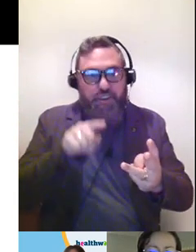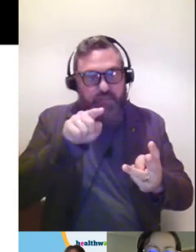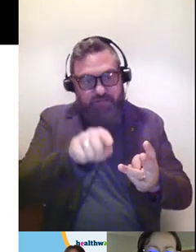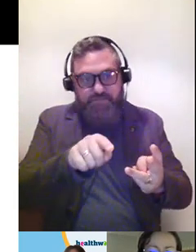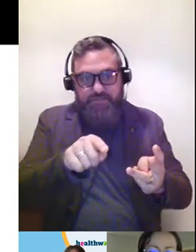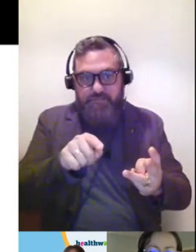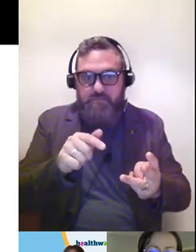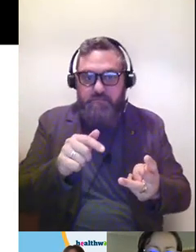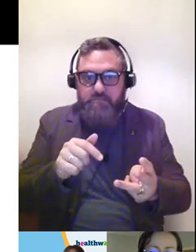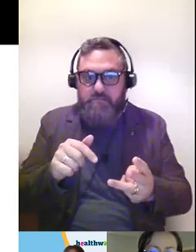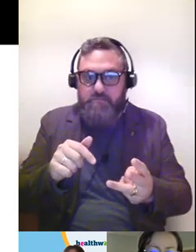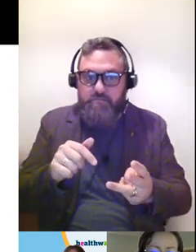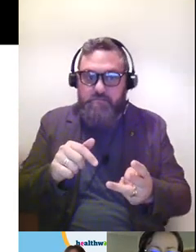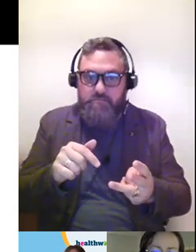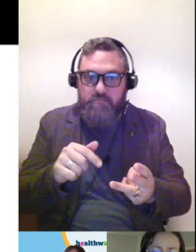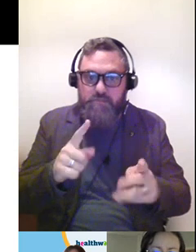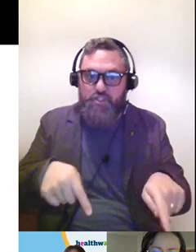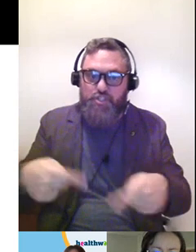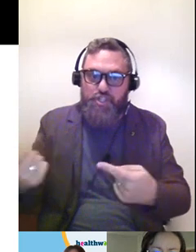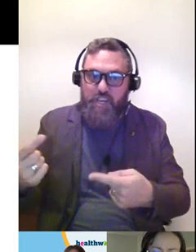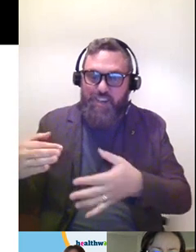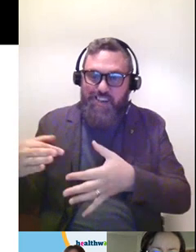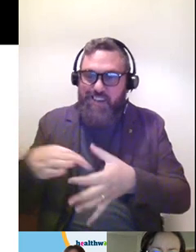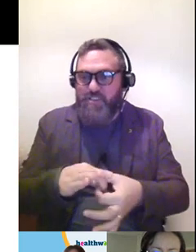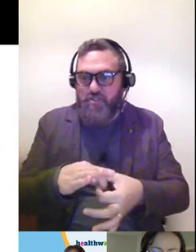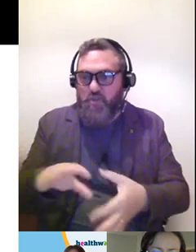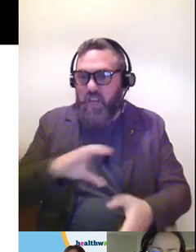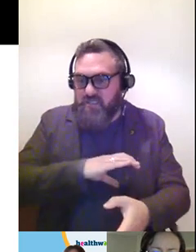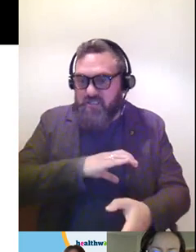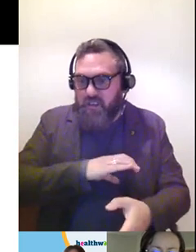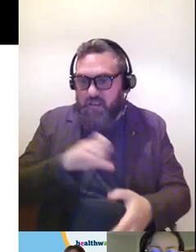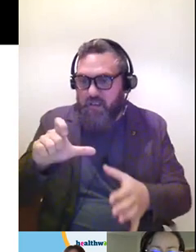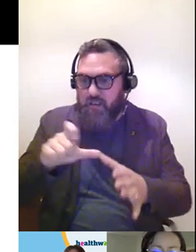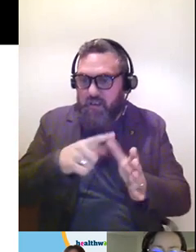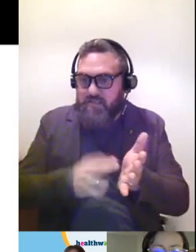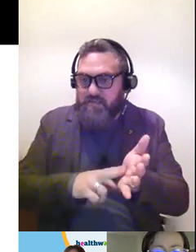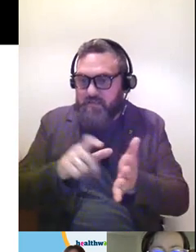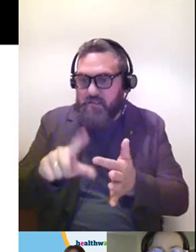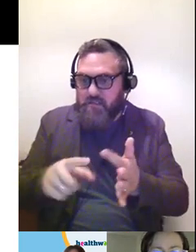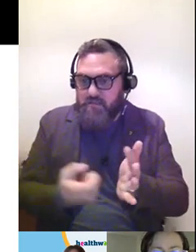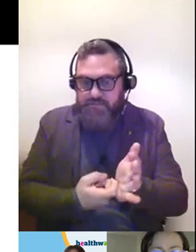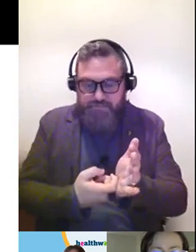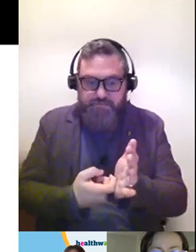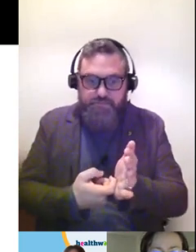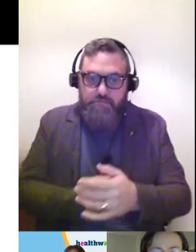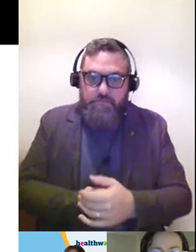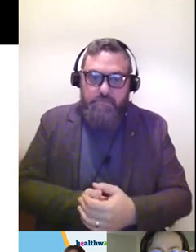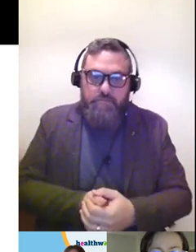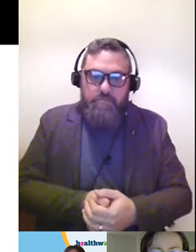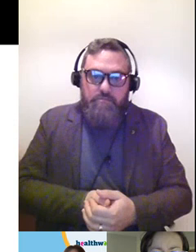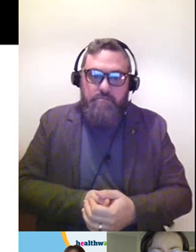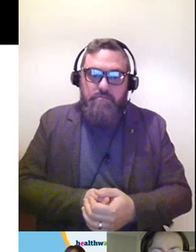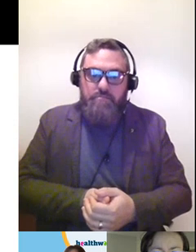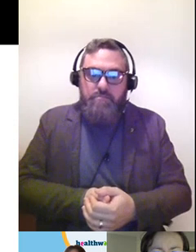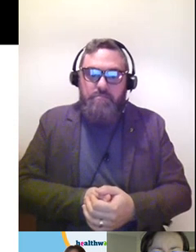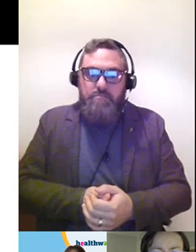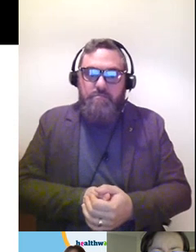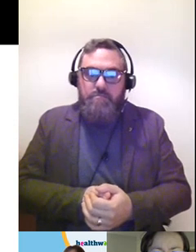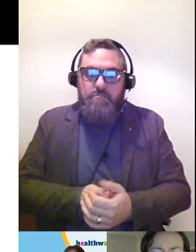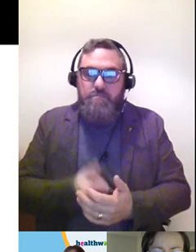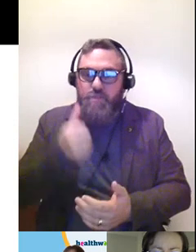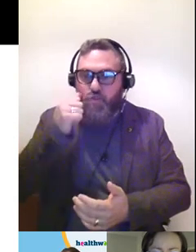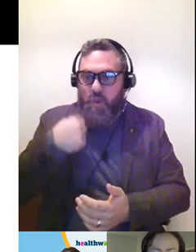the challenge that we have around cancer. So we know that